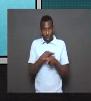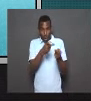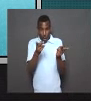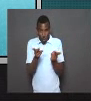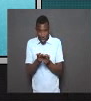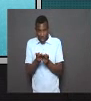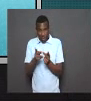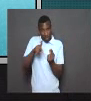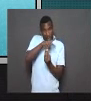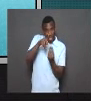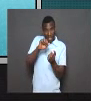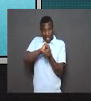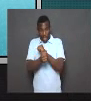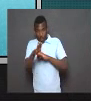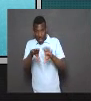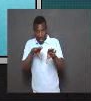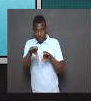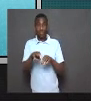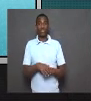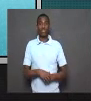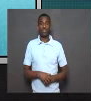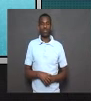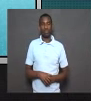location of particles changes.